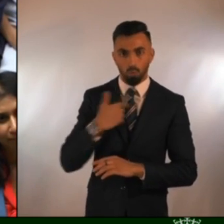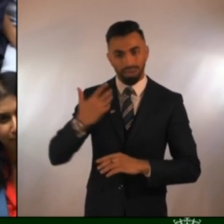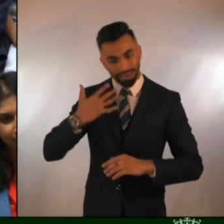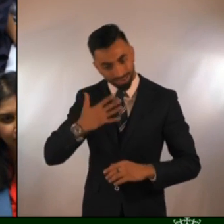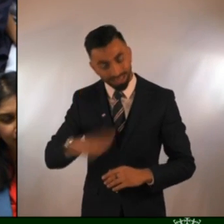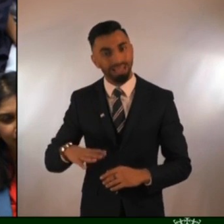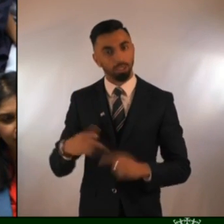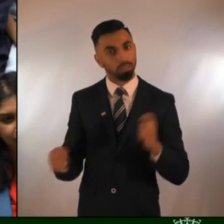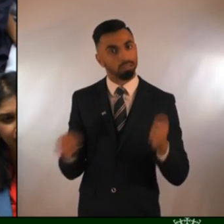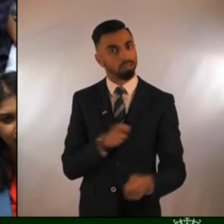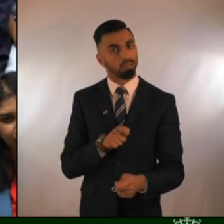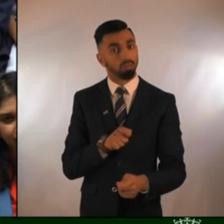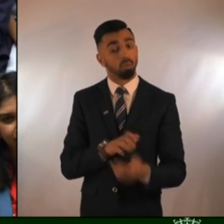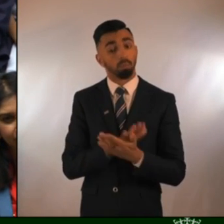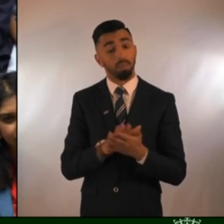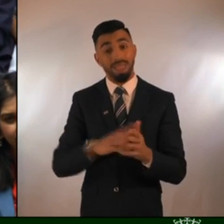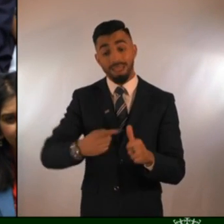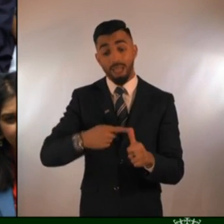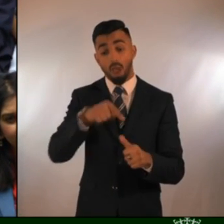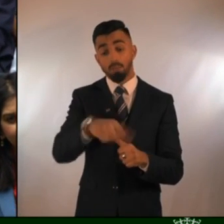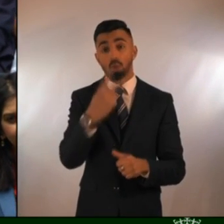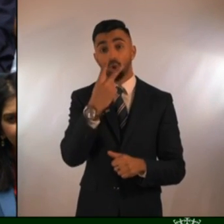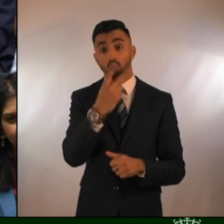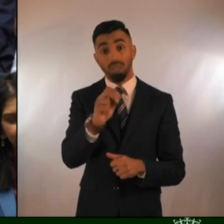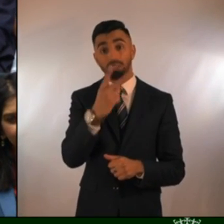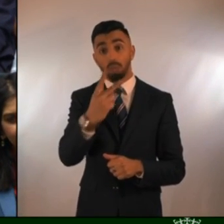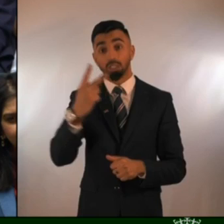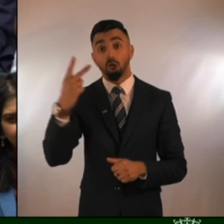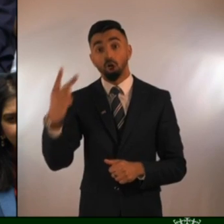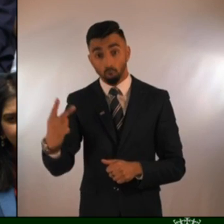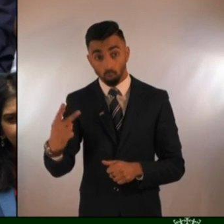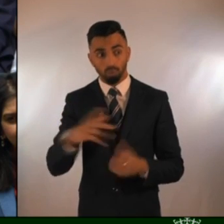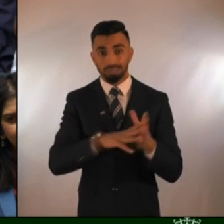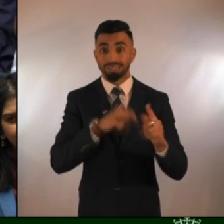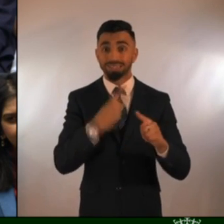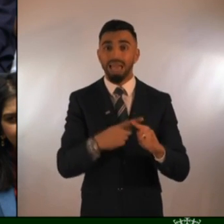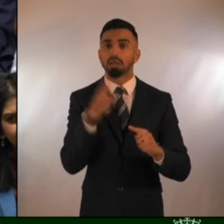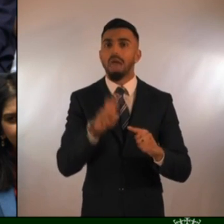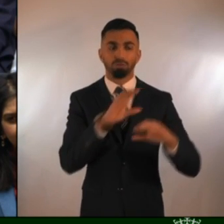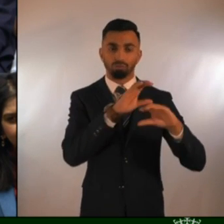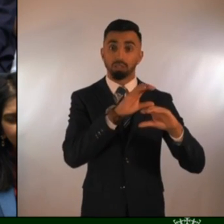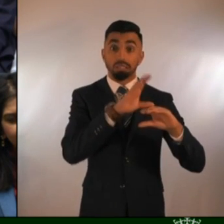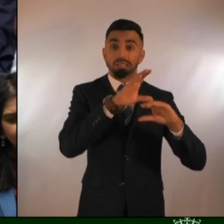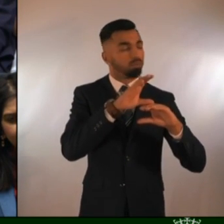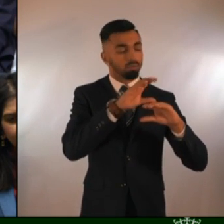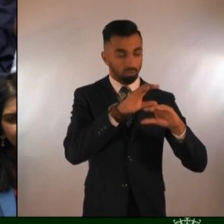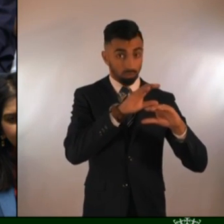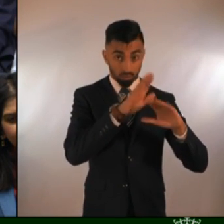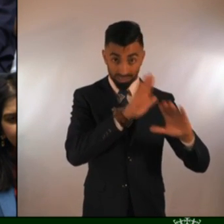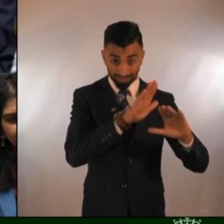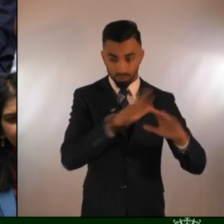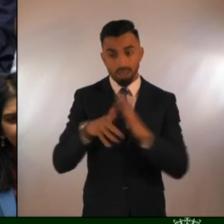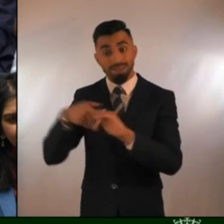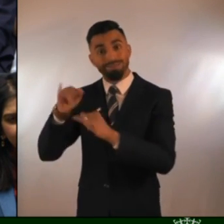April 2022, I'm freezing the levy on electricity and raising it on gas. I will support the most